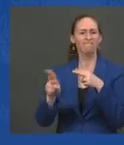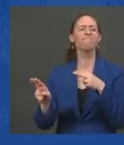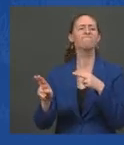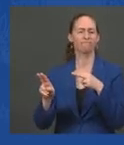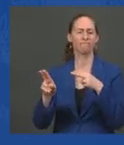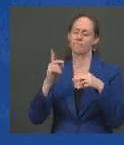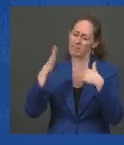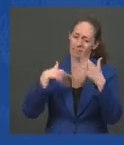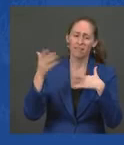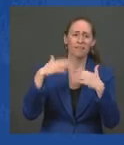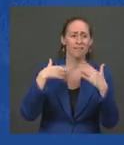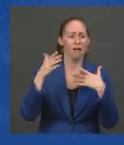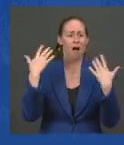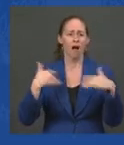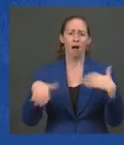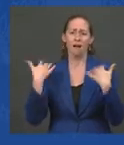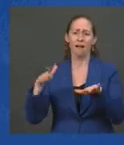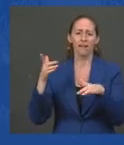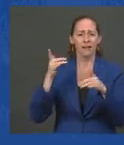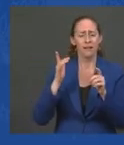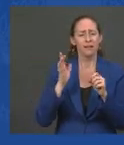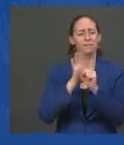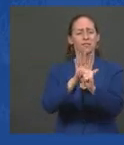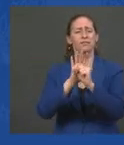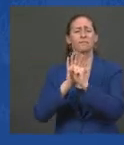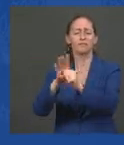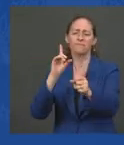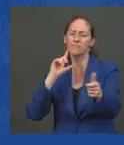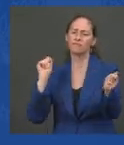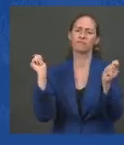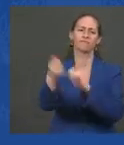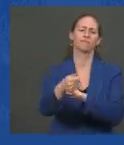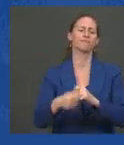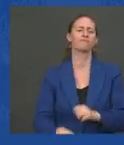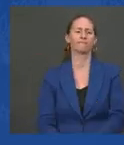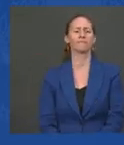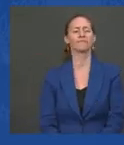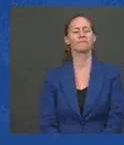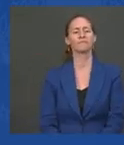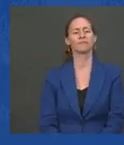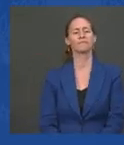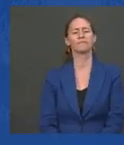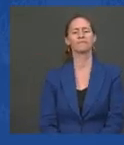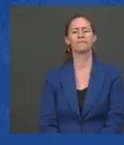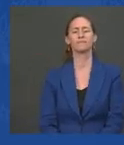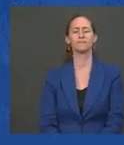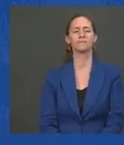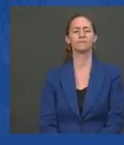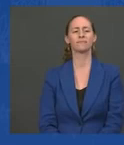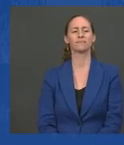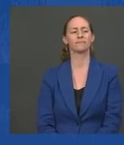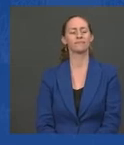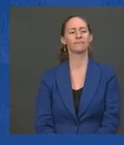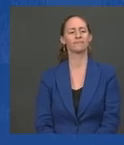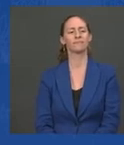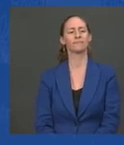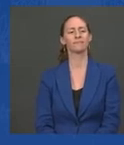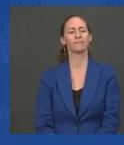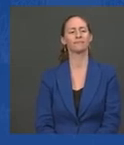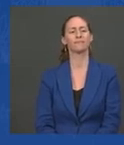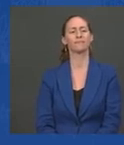even harder, drawing a straight line between racial